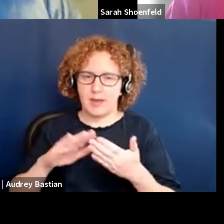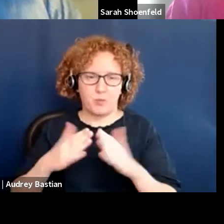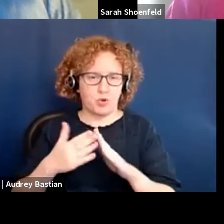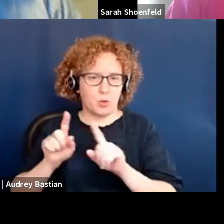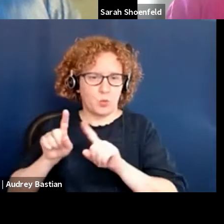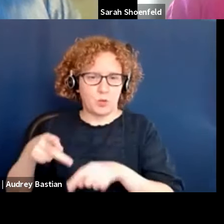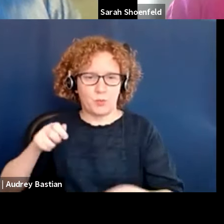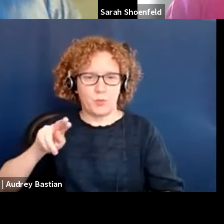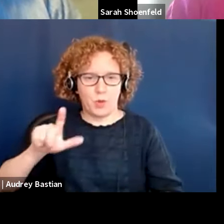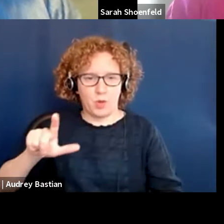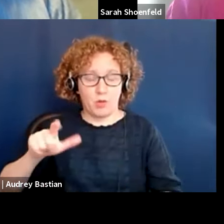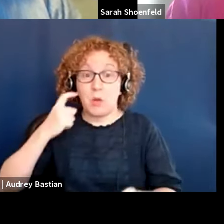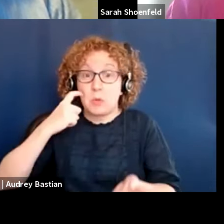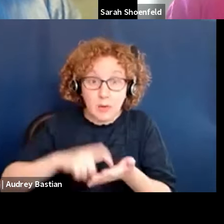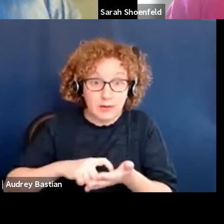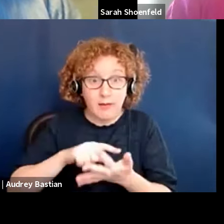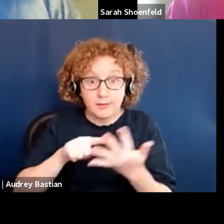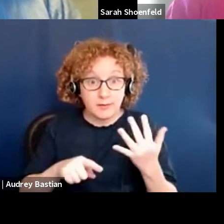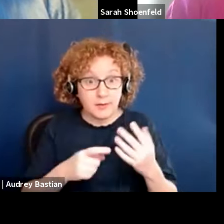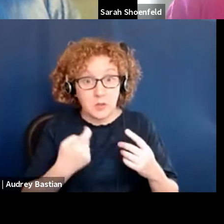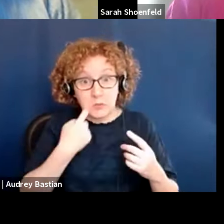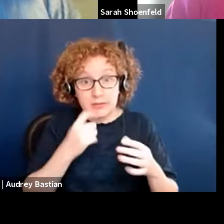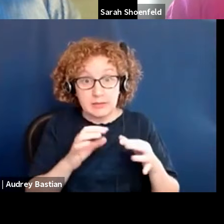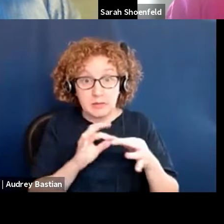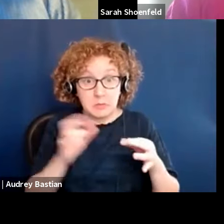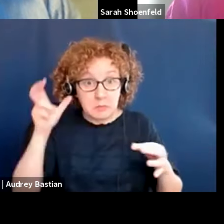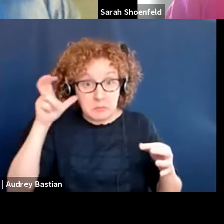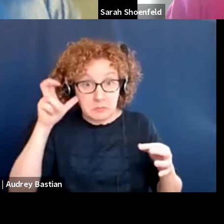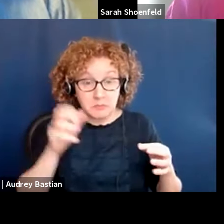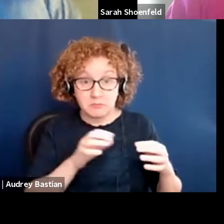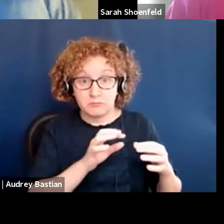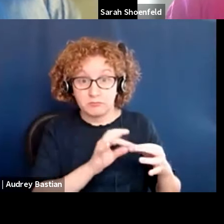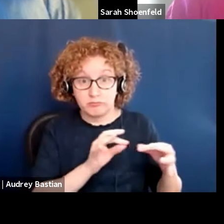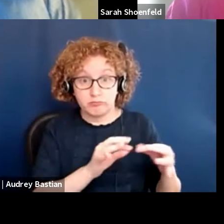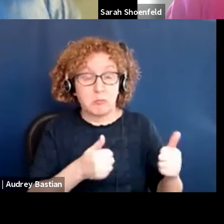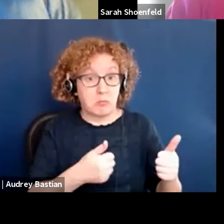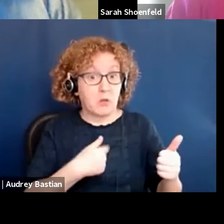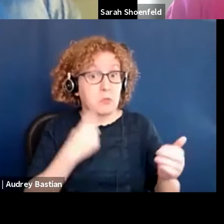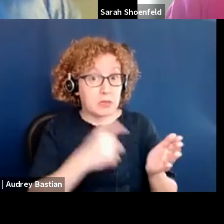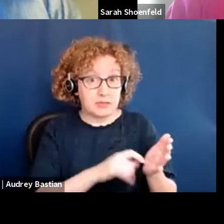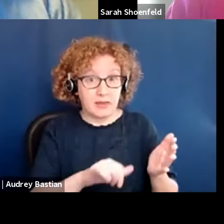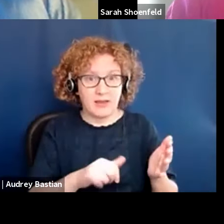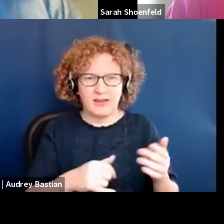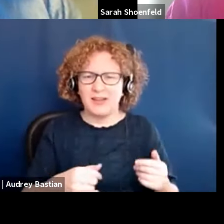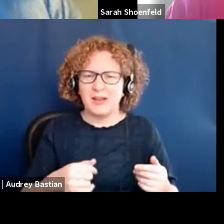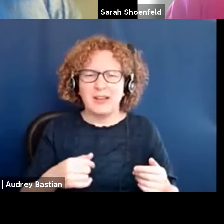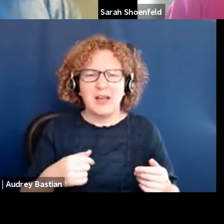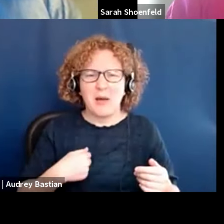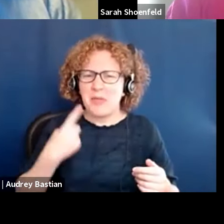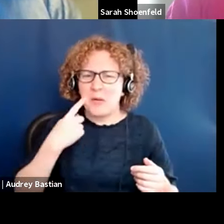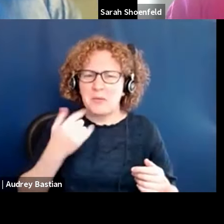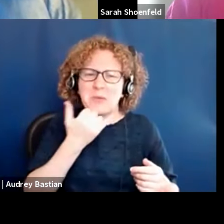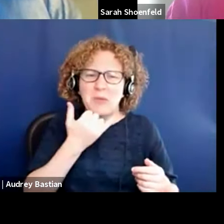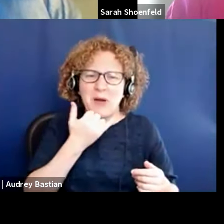I recognized so many of the things other interviewees have said. The dressing up, I thought, what was wrong with white people? They would